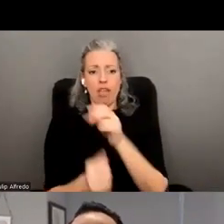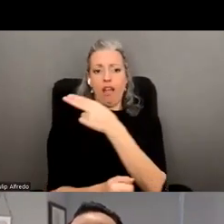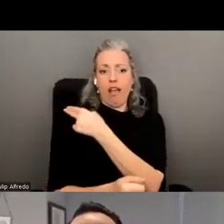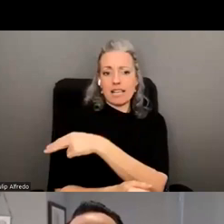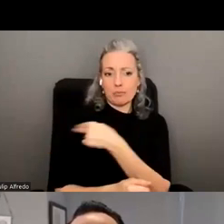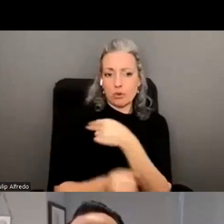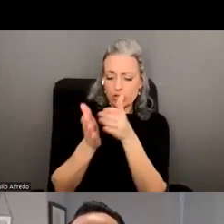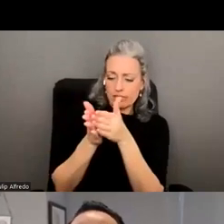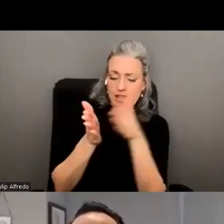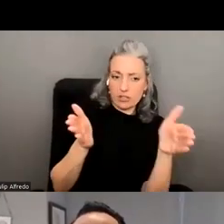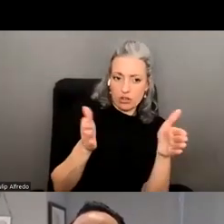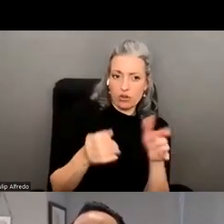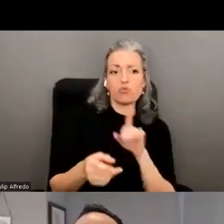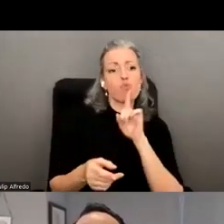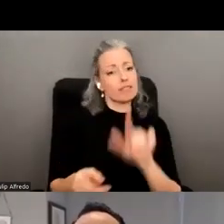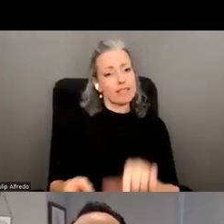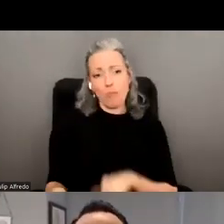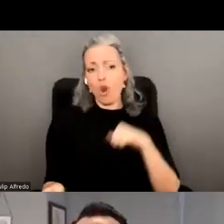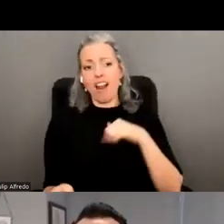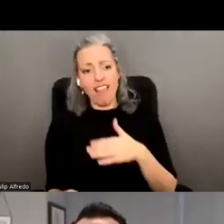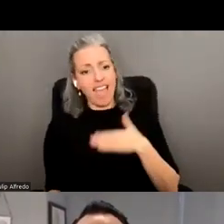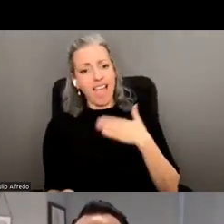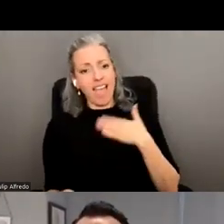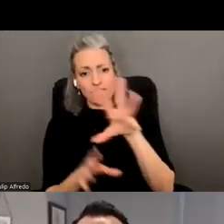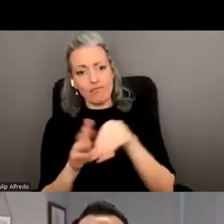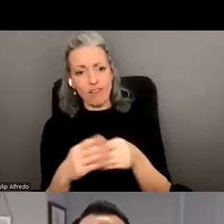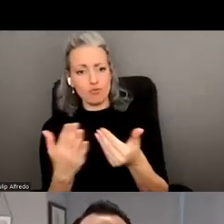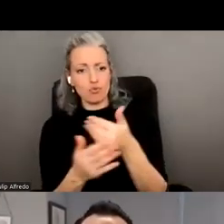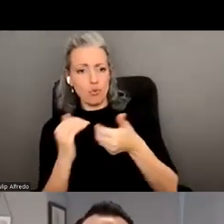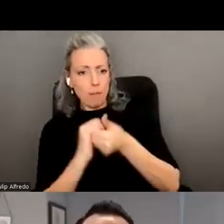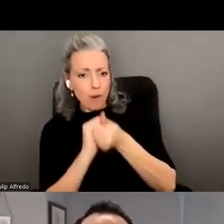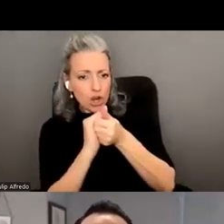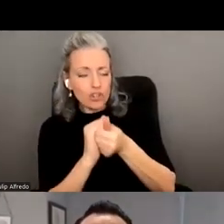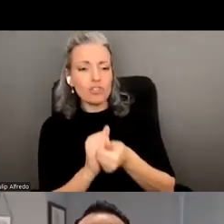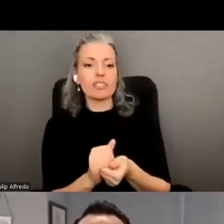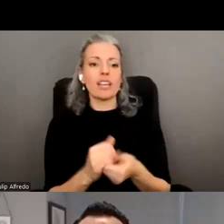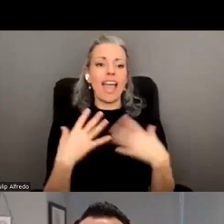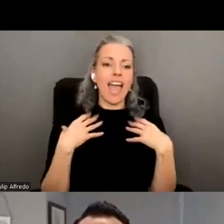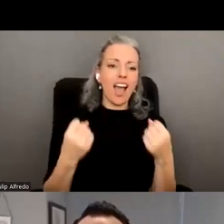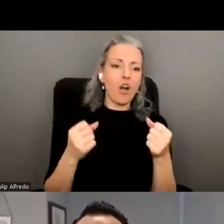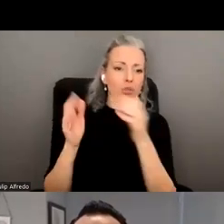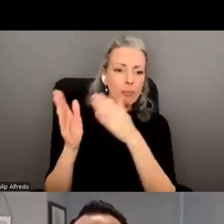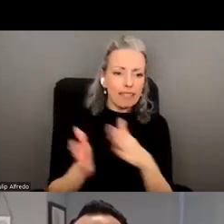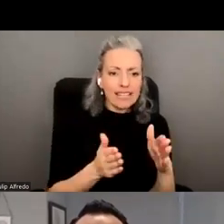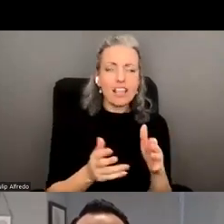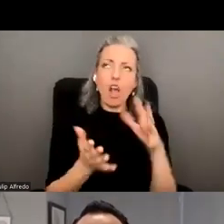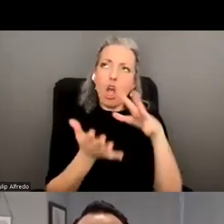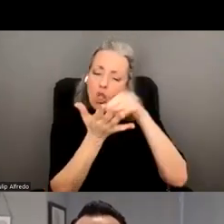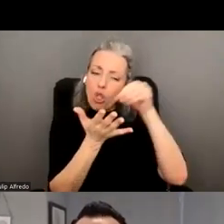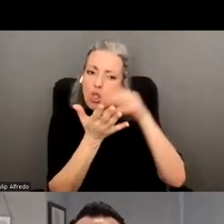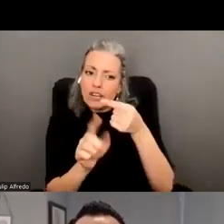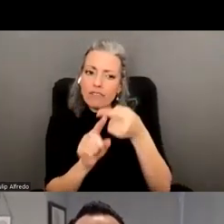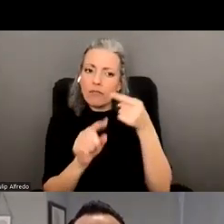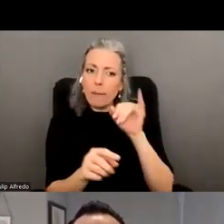we're just so proud and happy to be engaging with new partners, health plans, and others, learning about issues of insurance